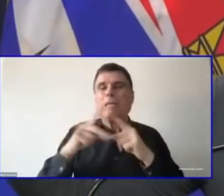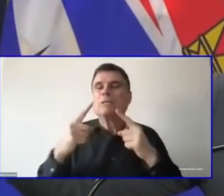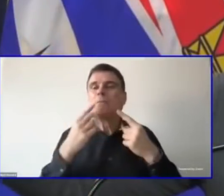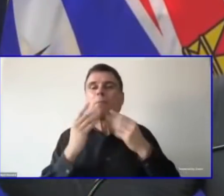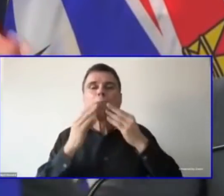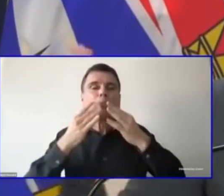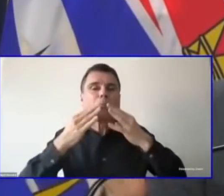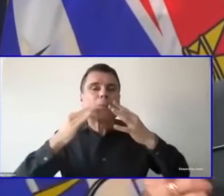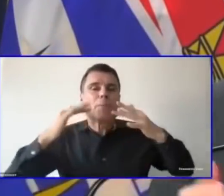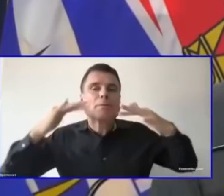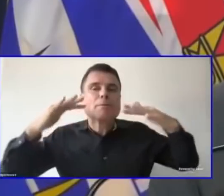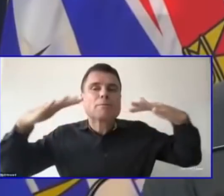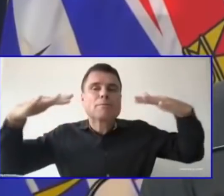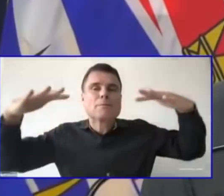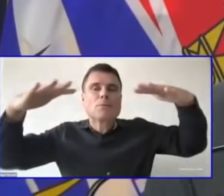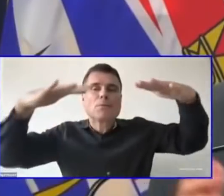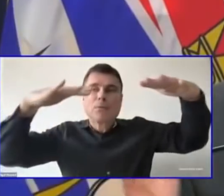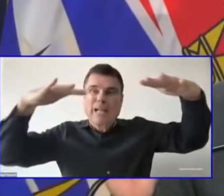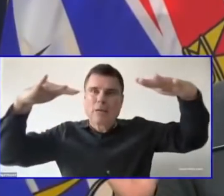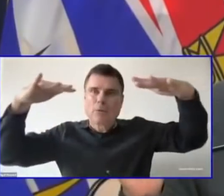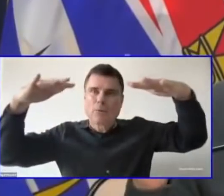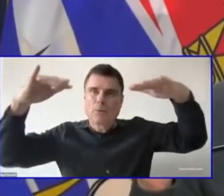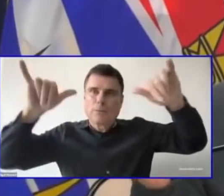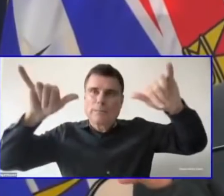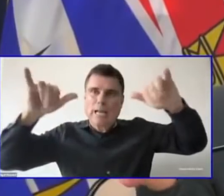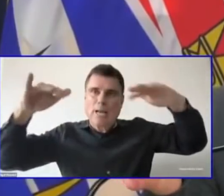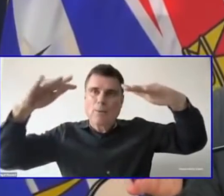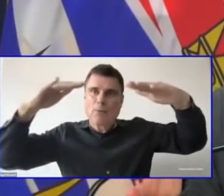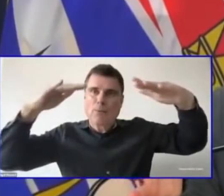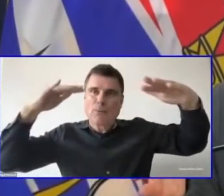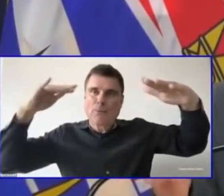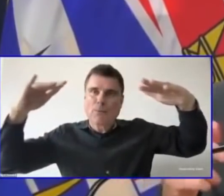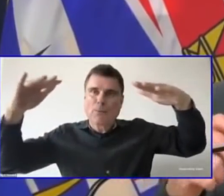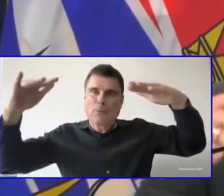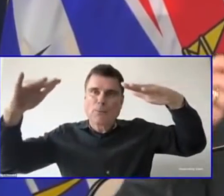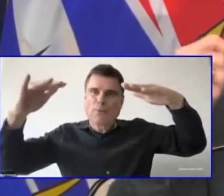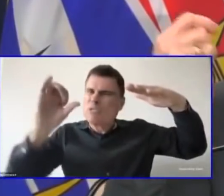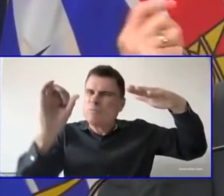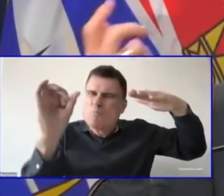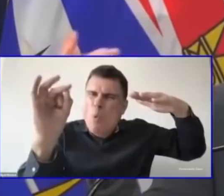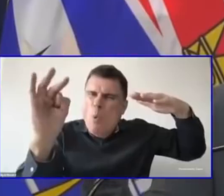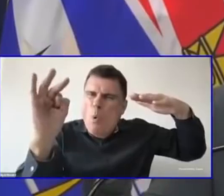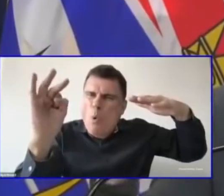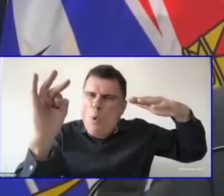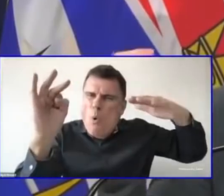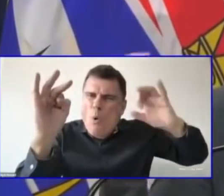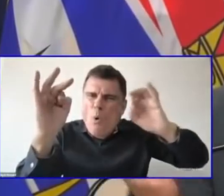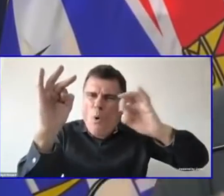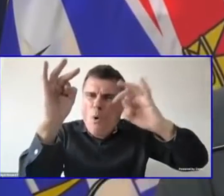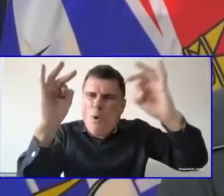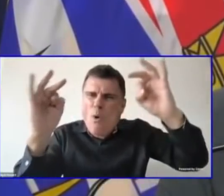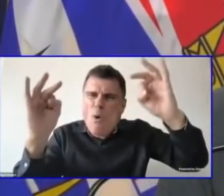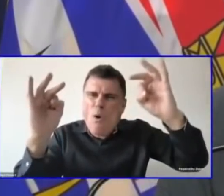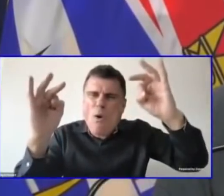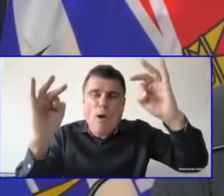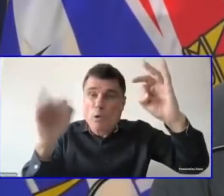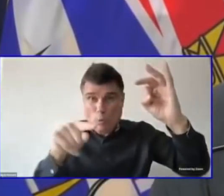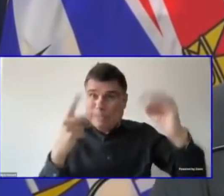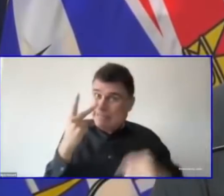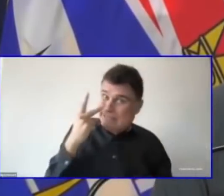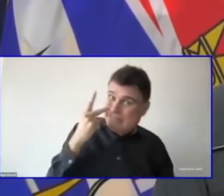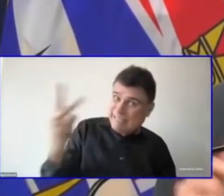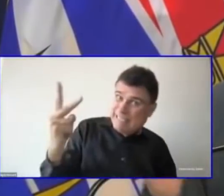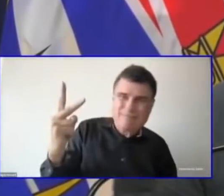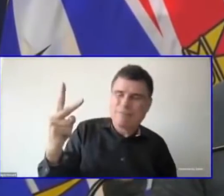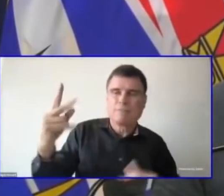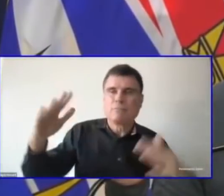and travel long distances, and we're not seeing that behavior, the behavior that we see with measles or chickenpox, for